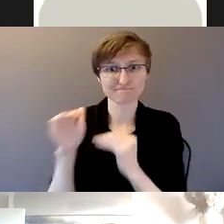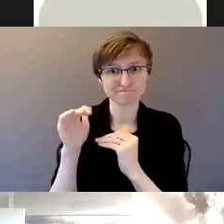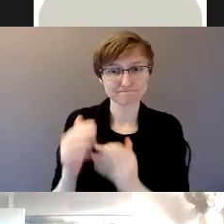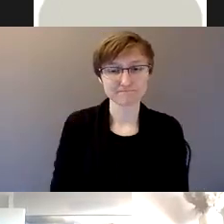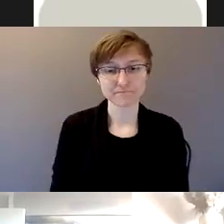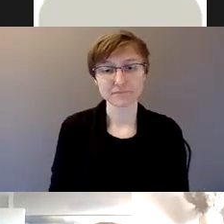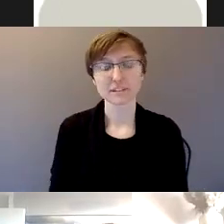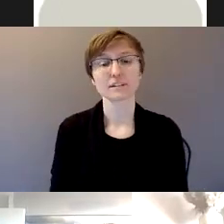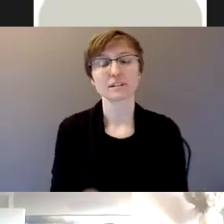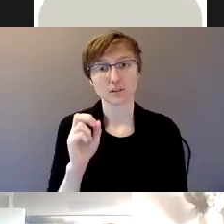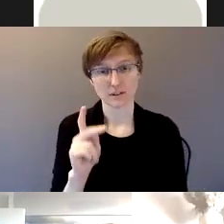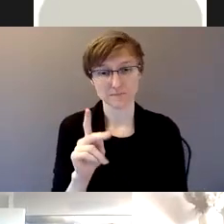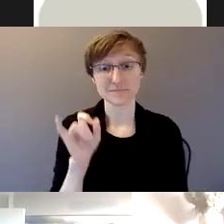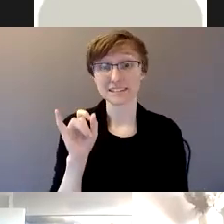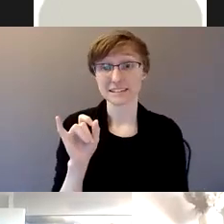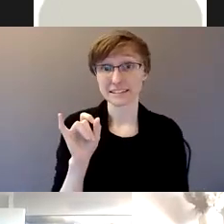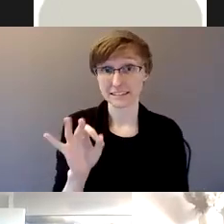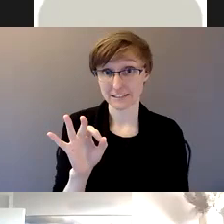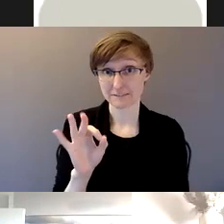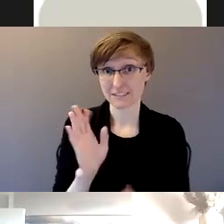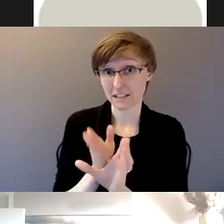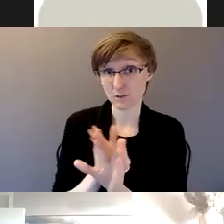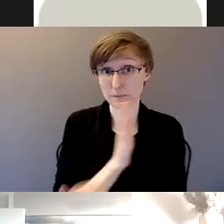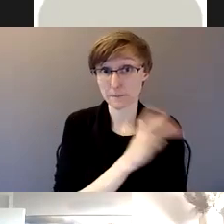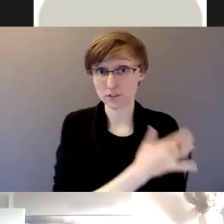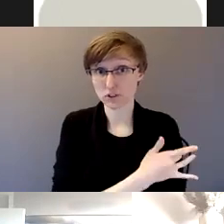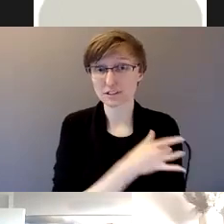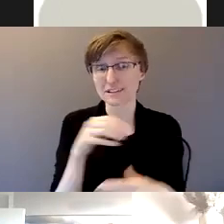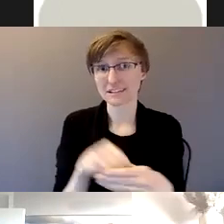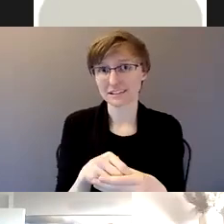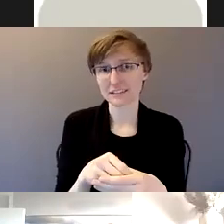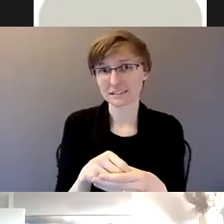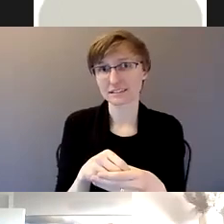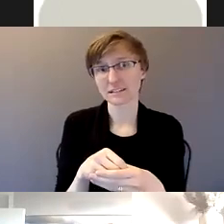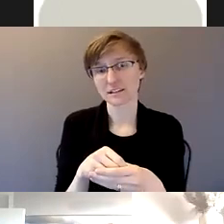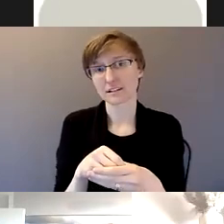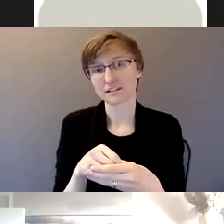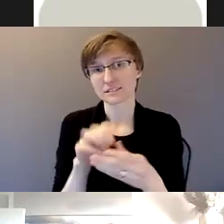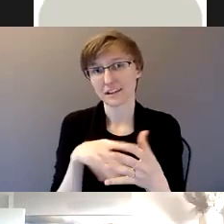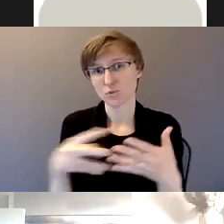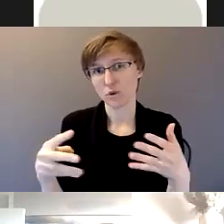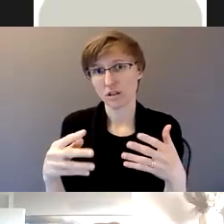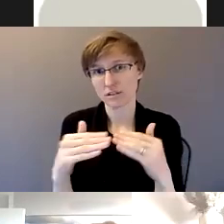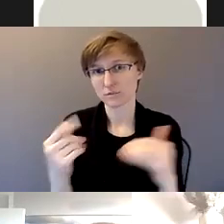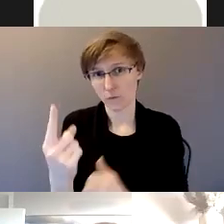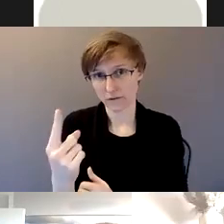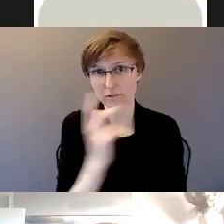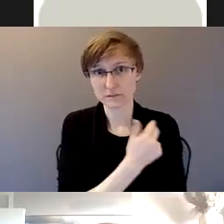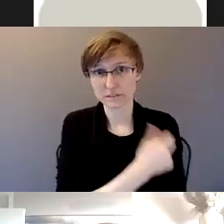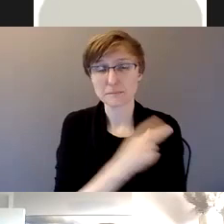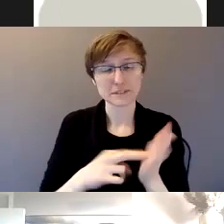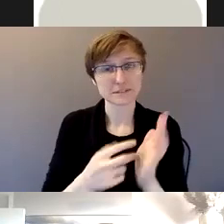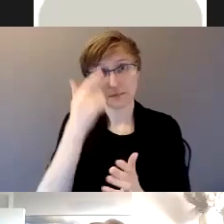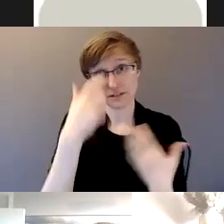if they're a psychiatric patient in a Schedule I hospital, basically a hospital with a psychiatric ward, the hospital must do it under the Mental Health Act. It's